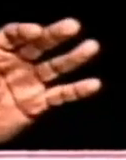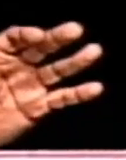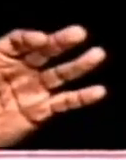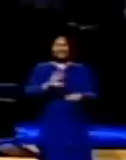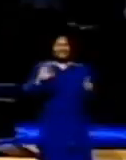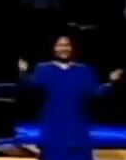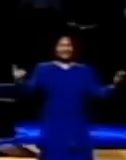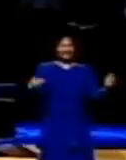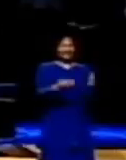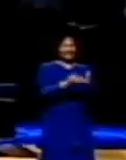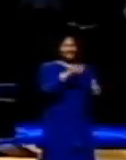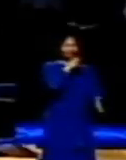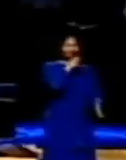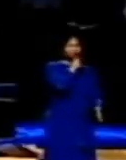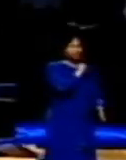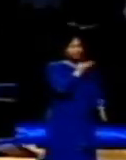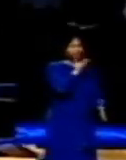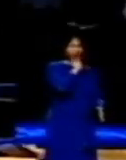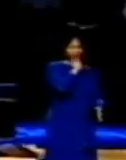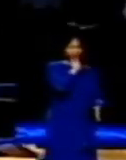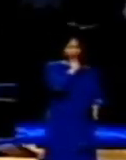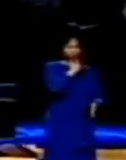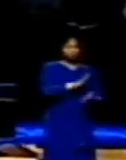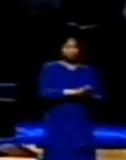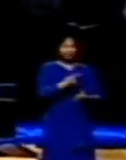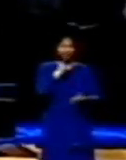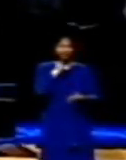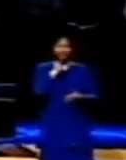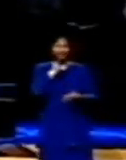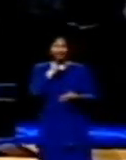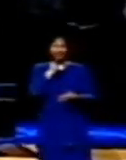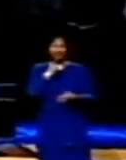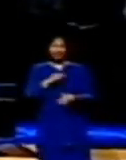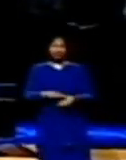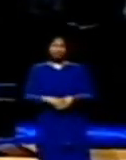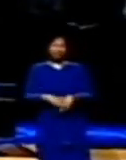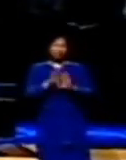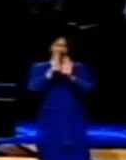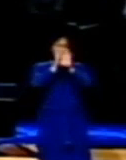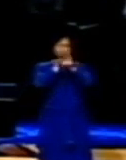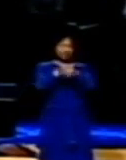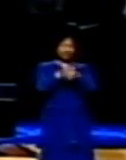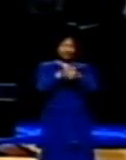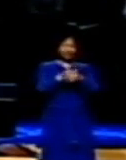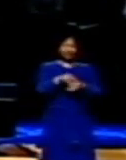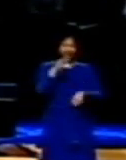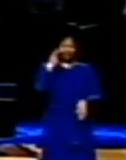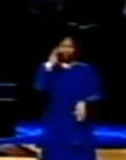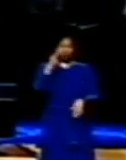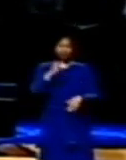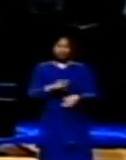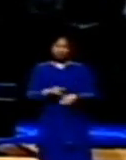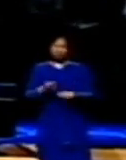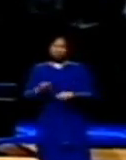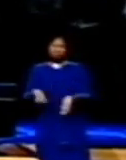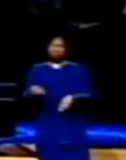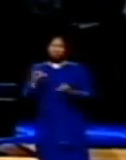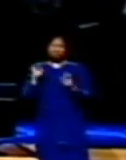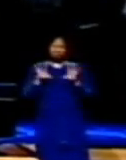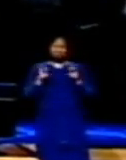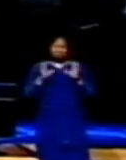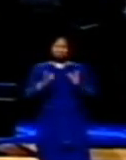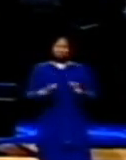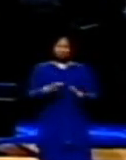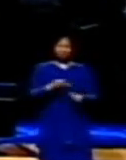anti-homosexual. They say that we are bigots and that we show disdain for gay